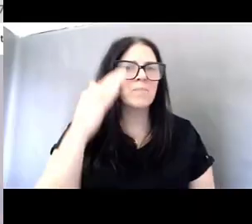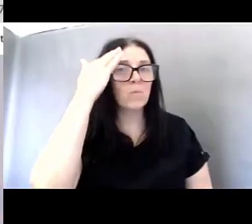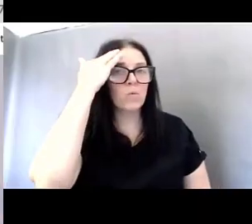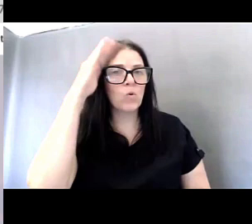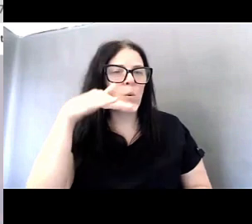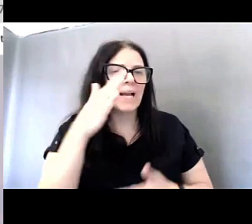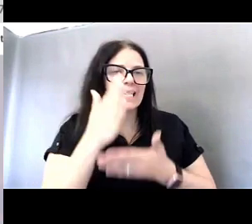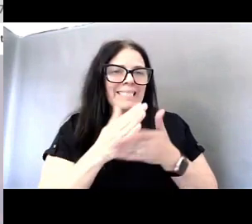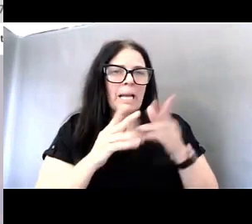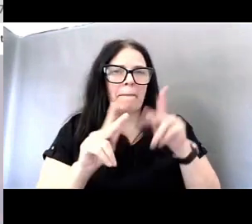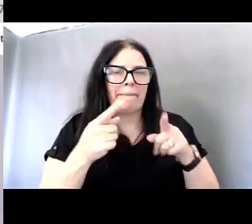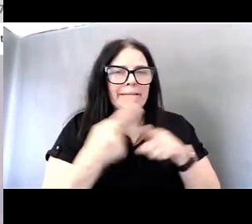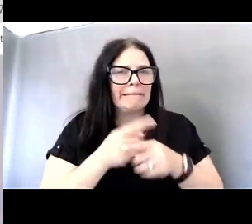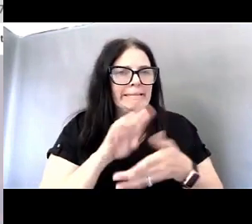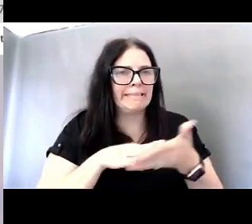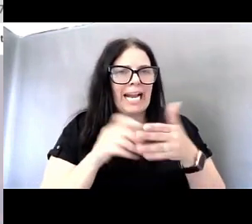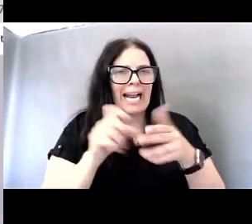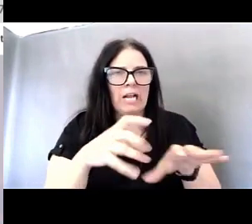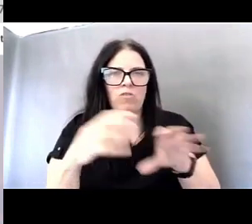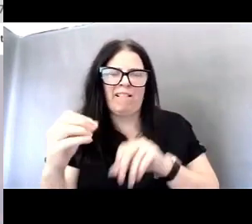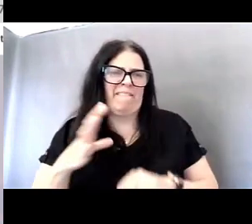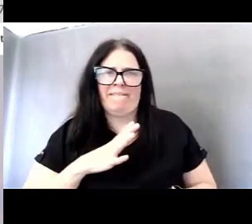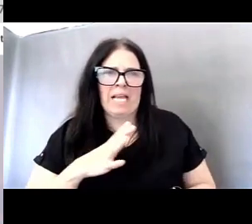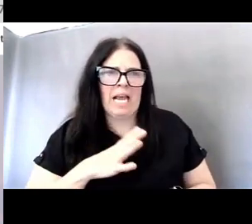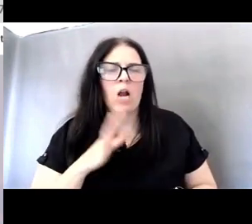it, edit it, and make sure that everything is working.